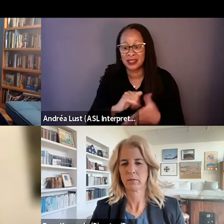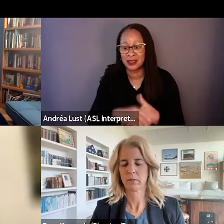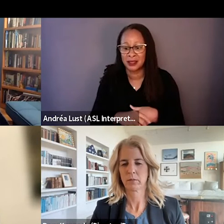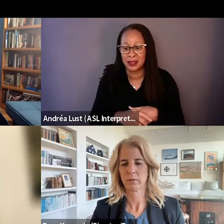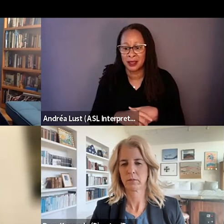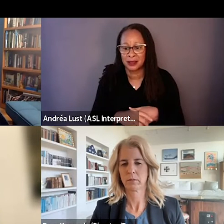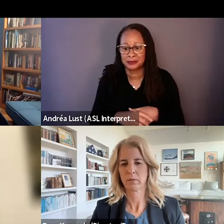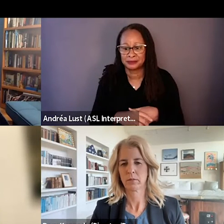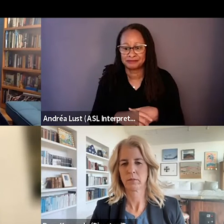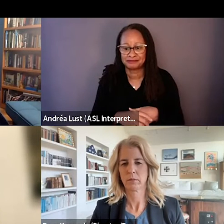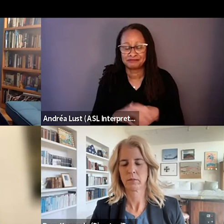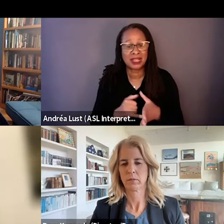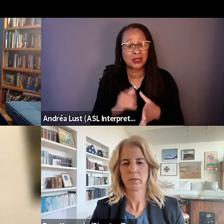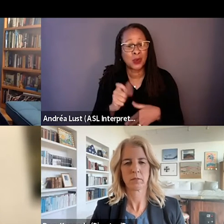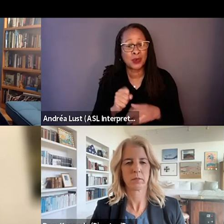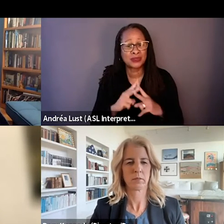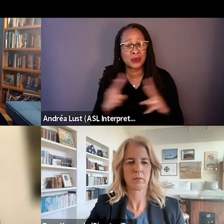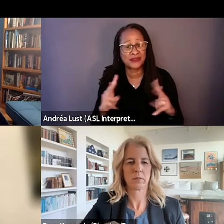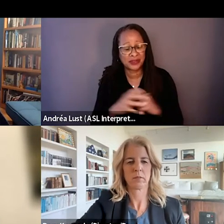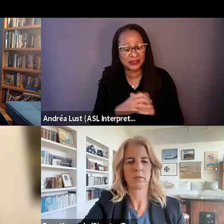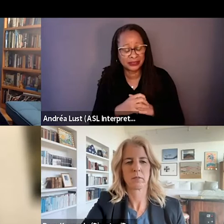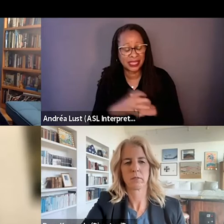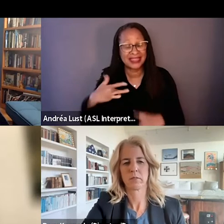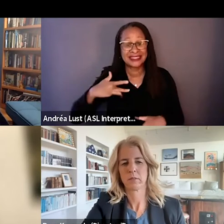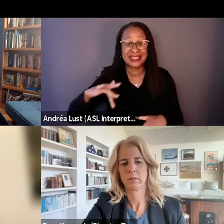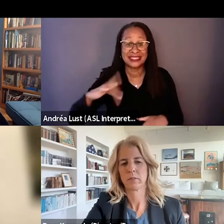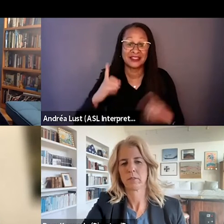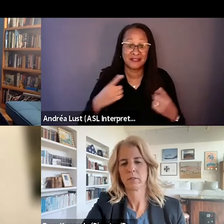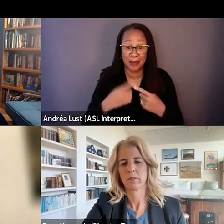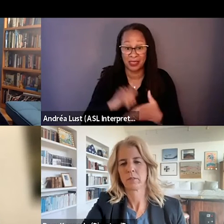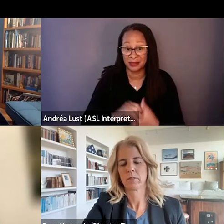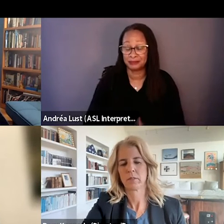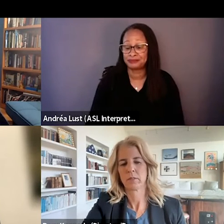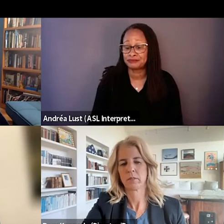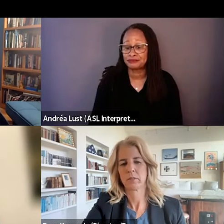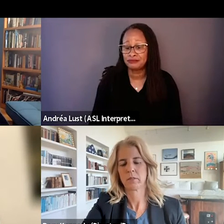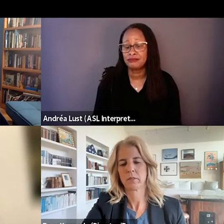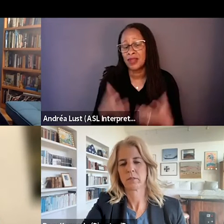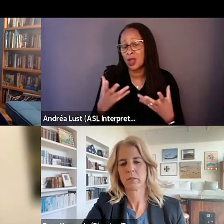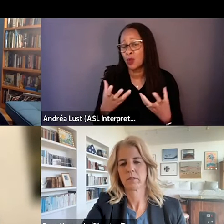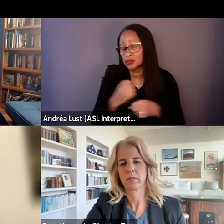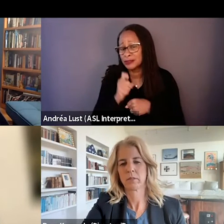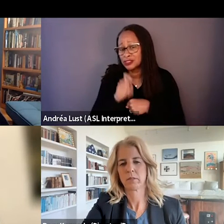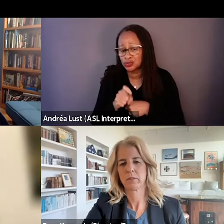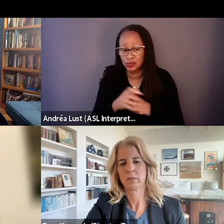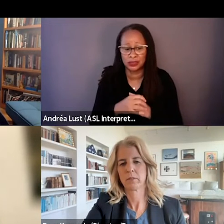was, you know, I think we were incredibly sensitive about that and wanting to make sure